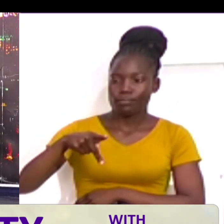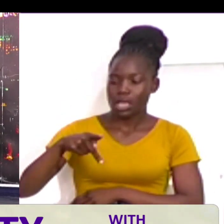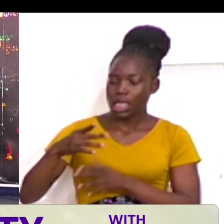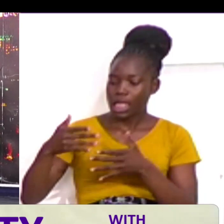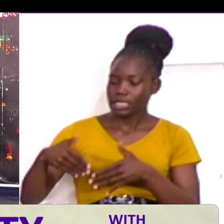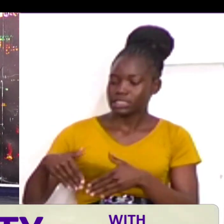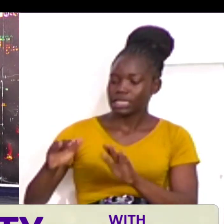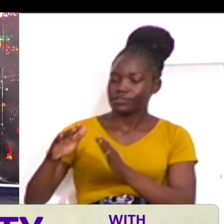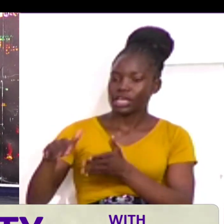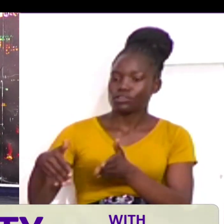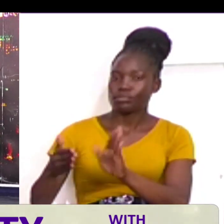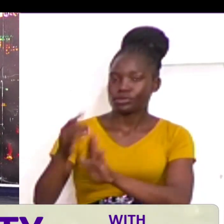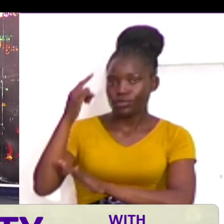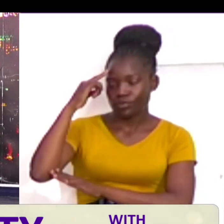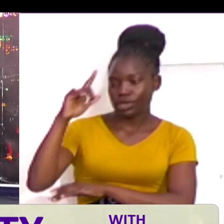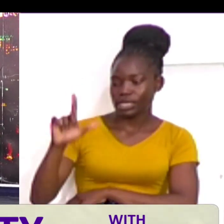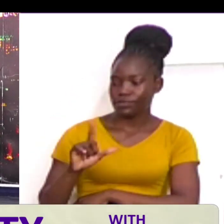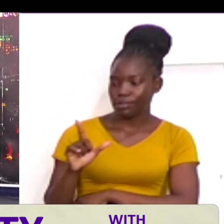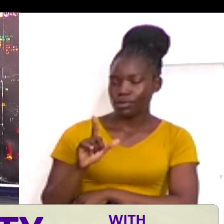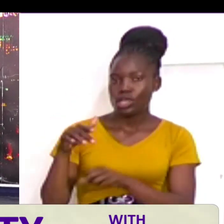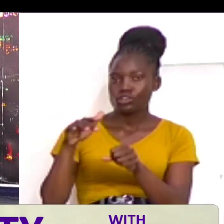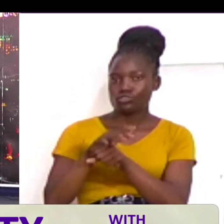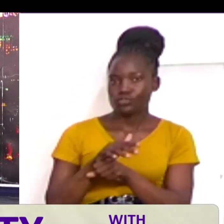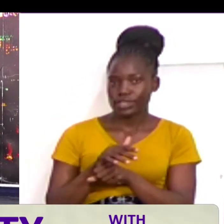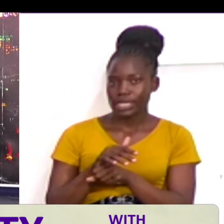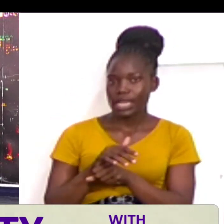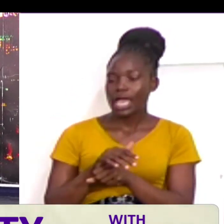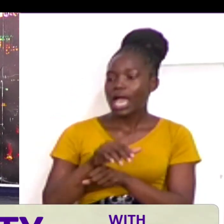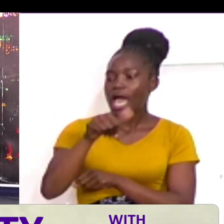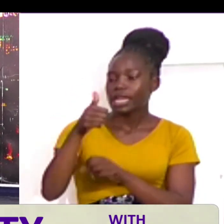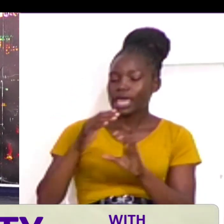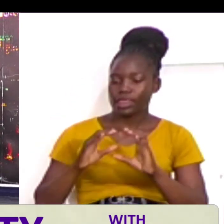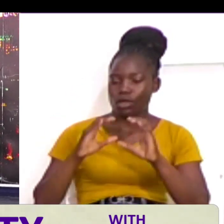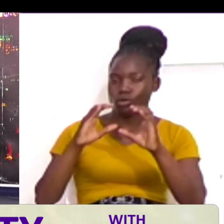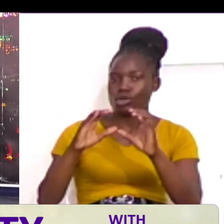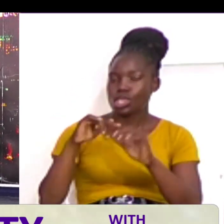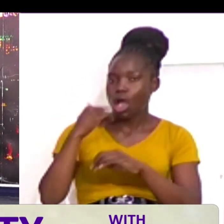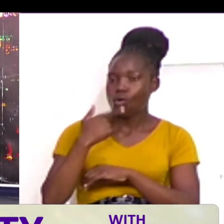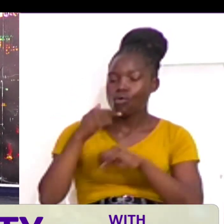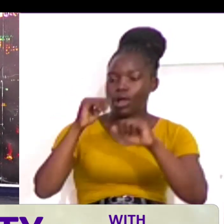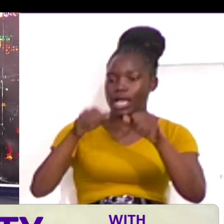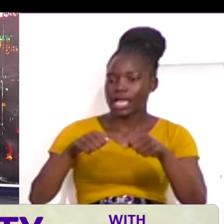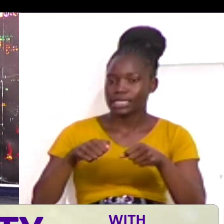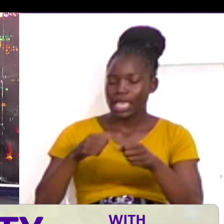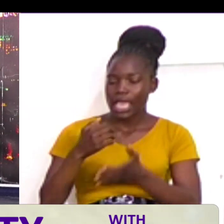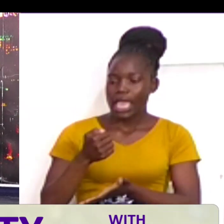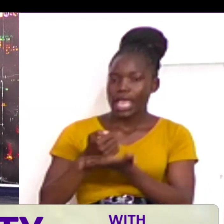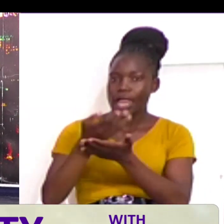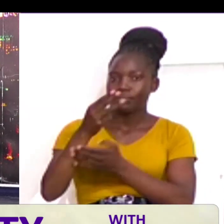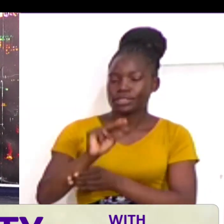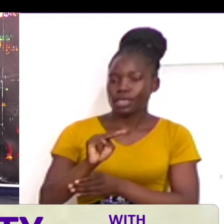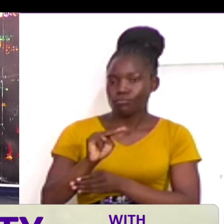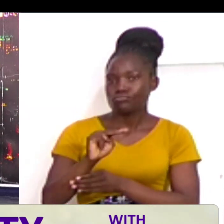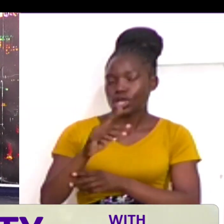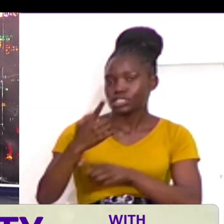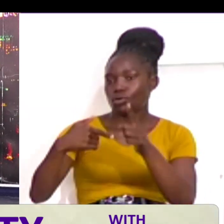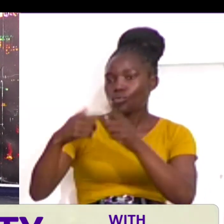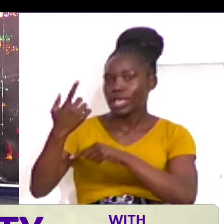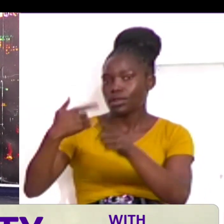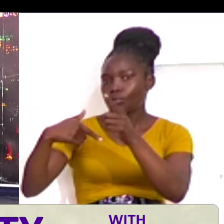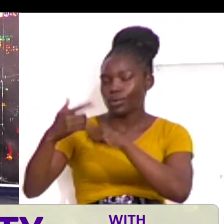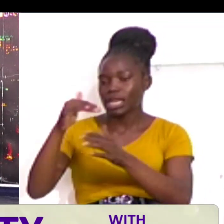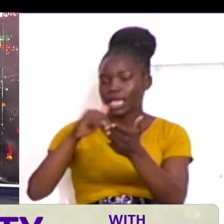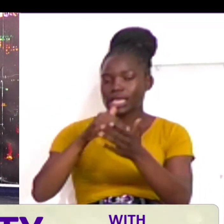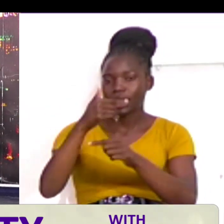left space for Liverpool to feel another coach who can at least help them maneuver again, yes, and at